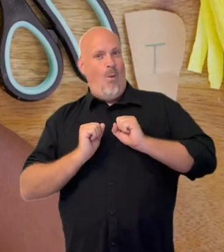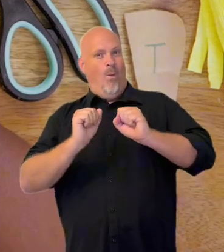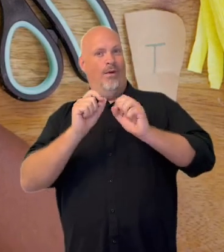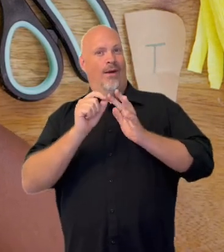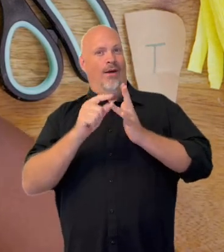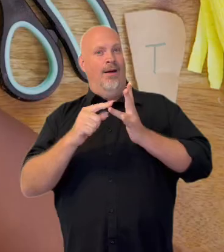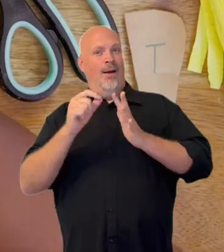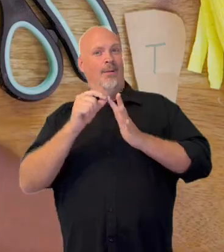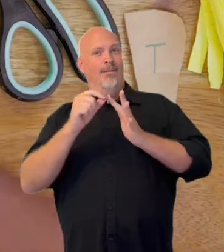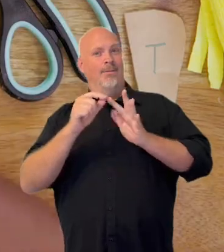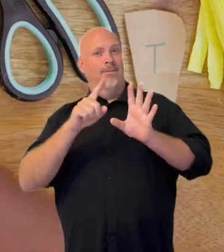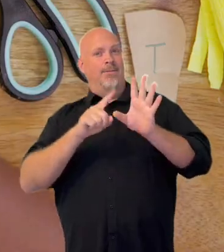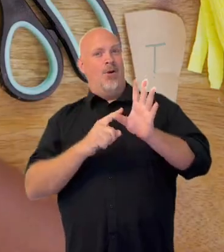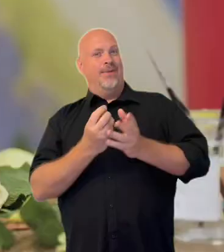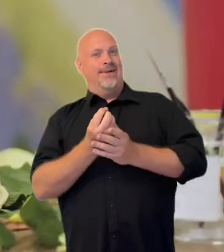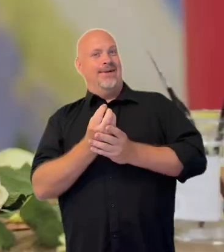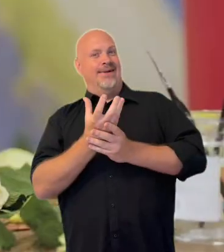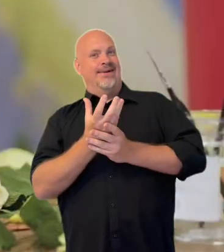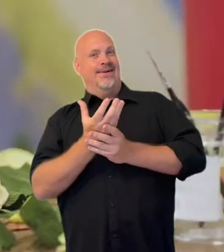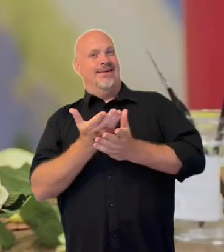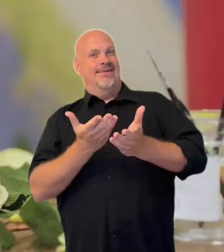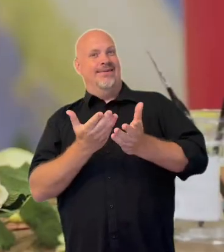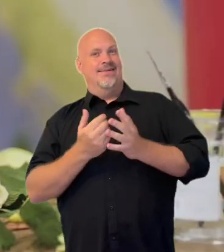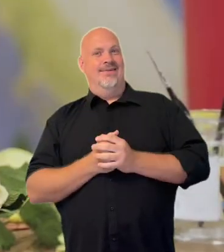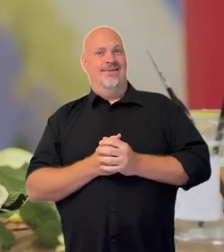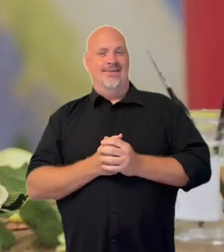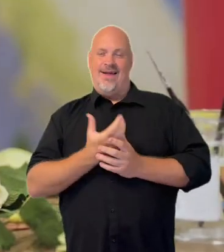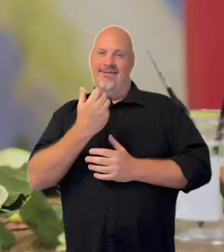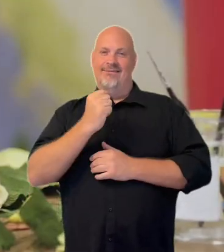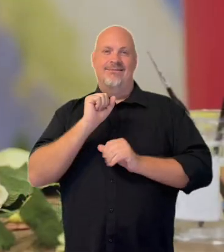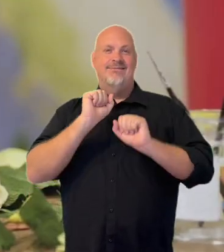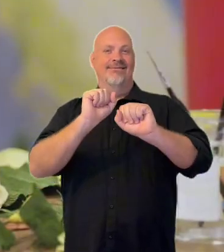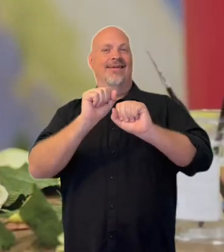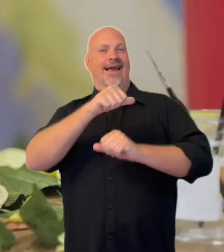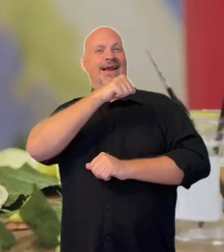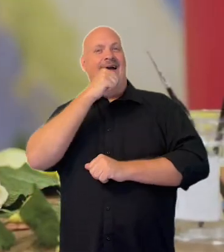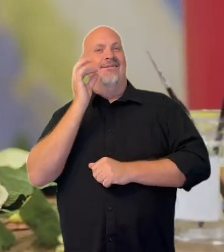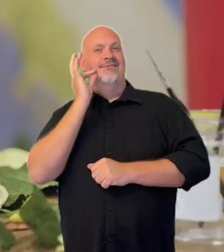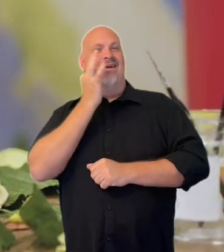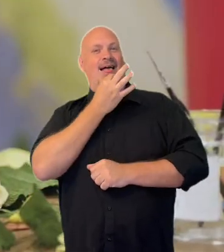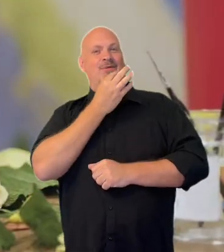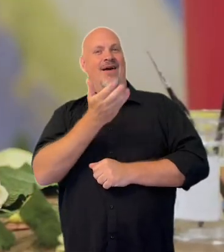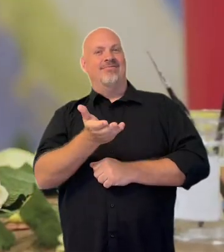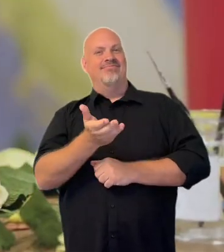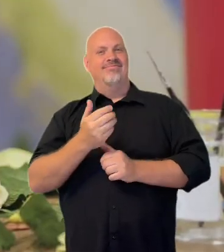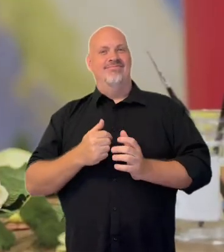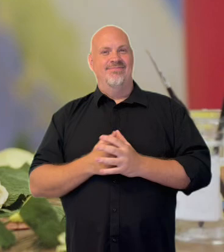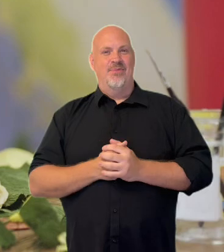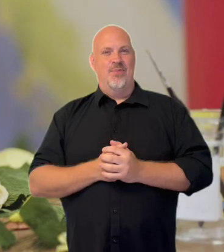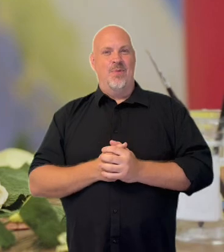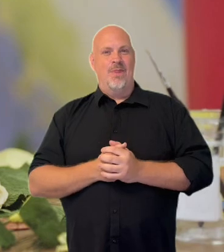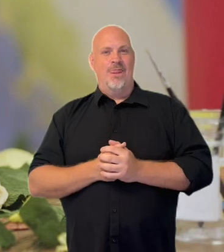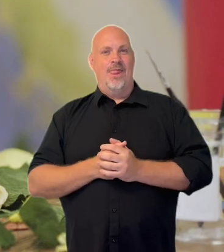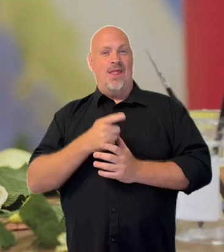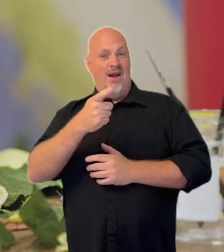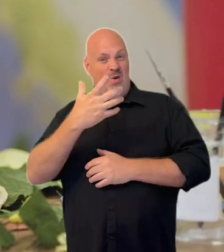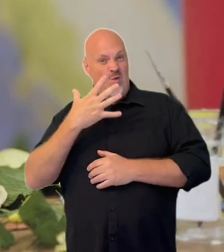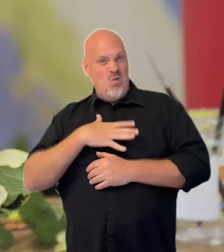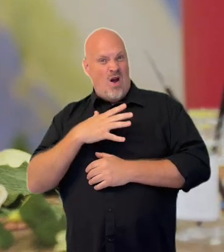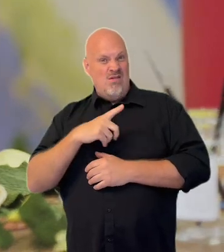And if you want to go the extra mile, you can also make a leaf to sit alongside it like I did